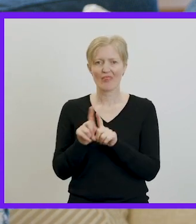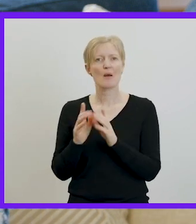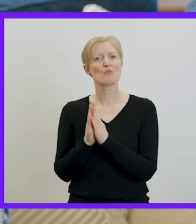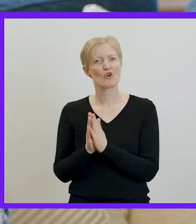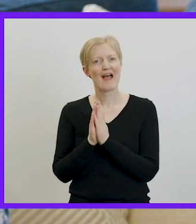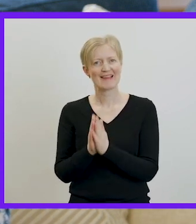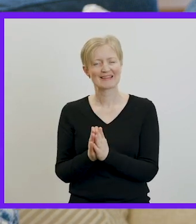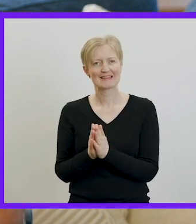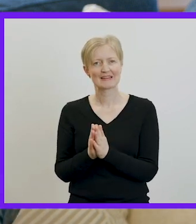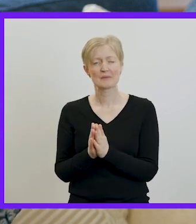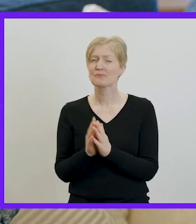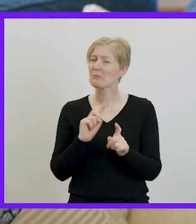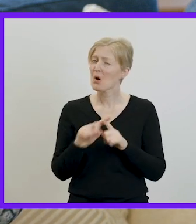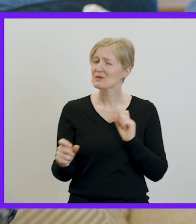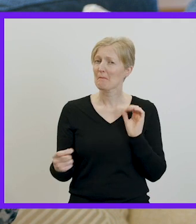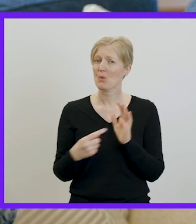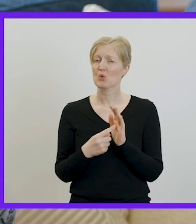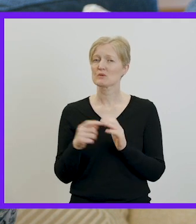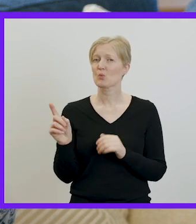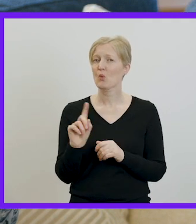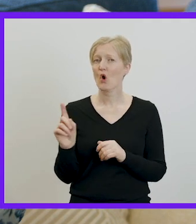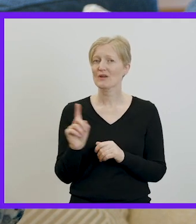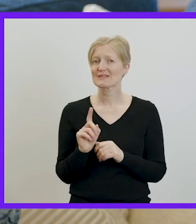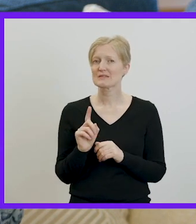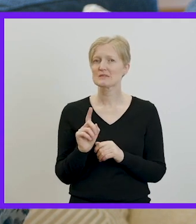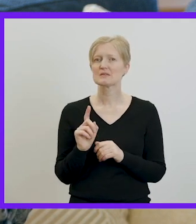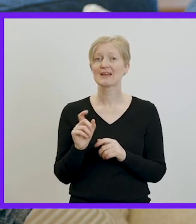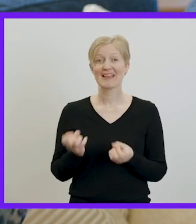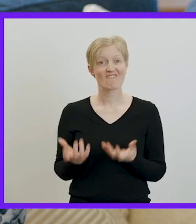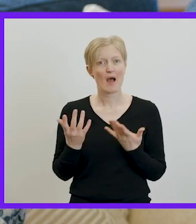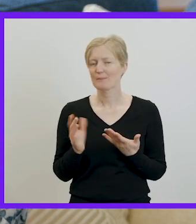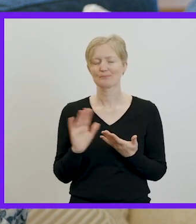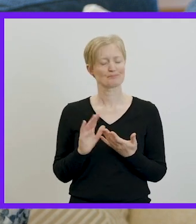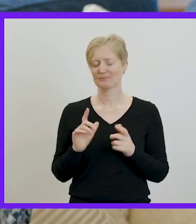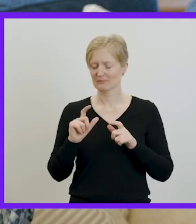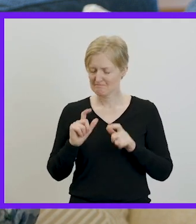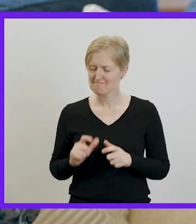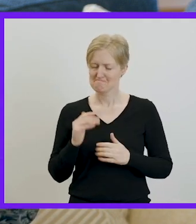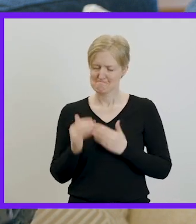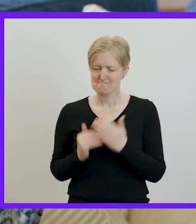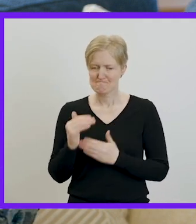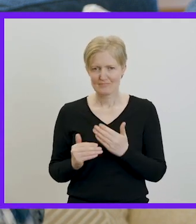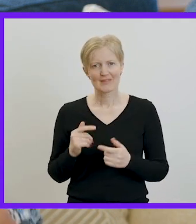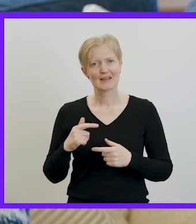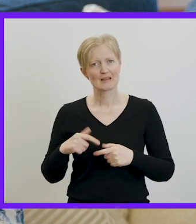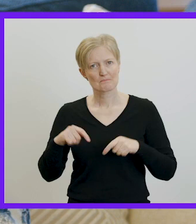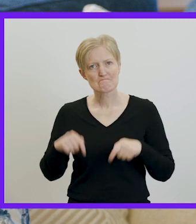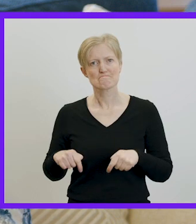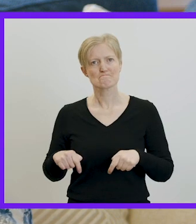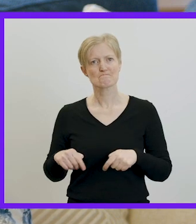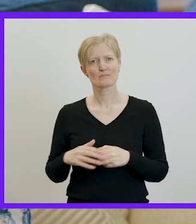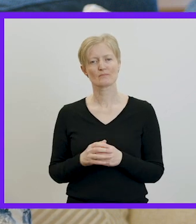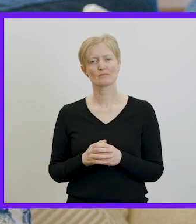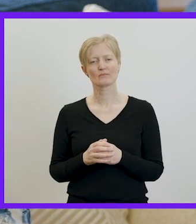to pray as well. But the most important thing is be persistent. And I want to end with the